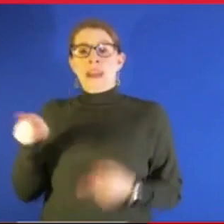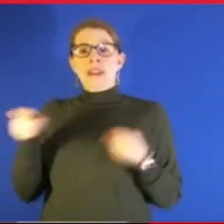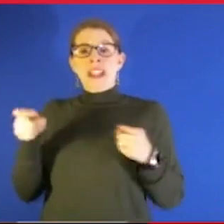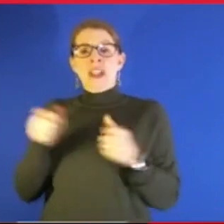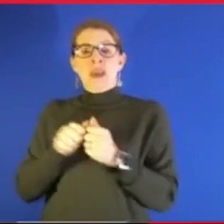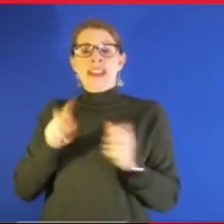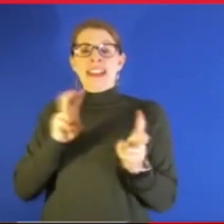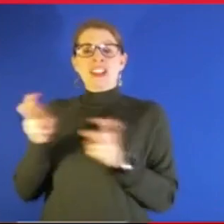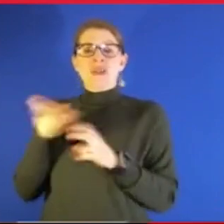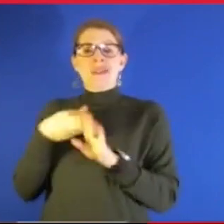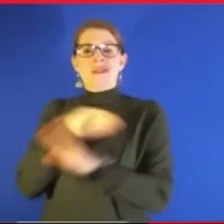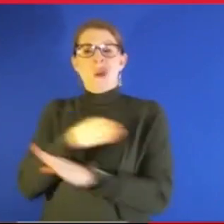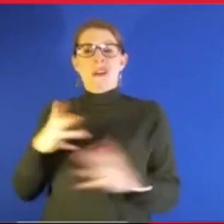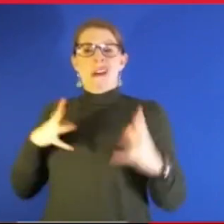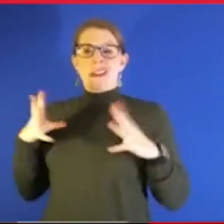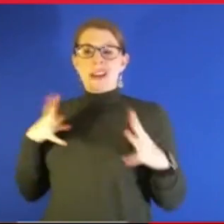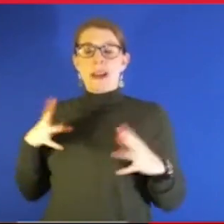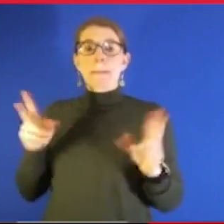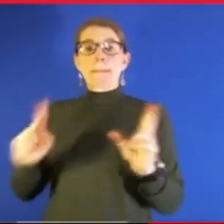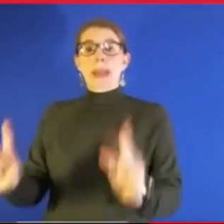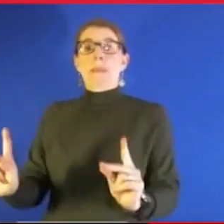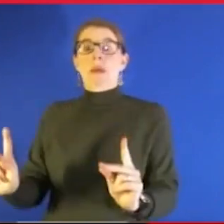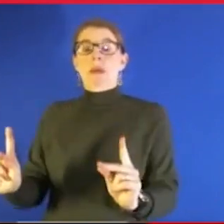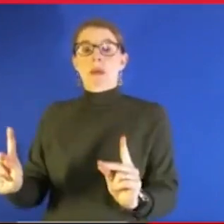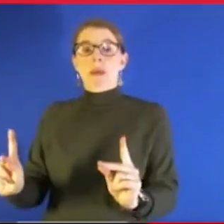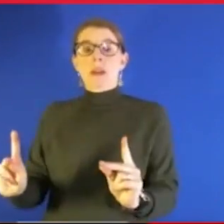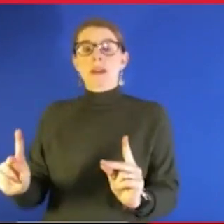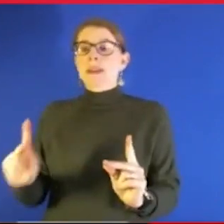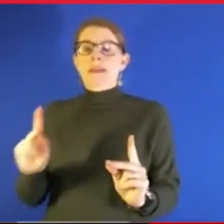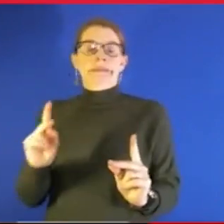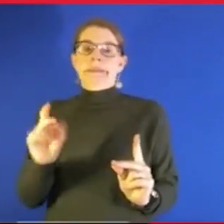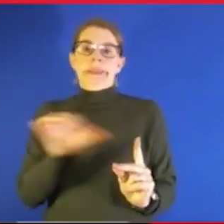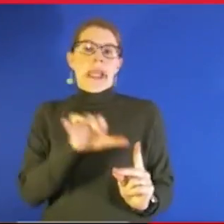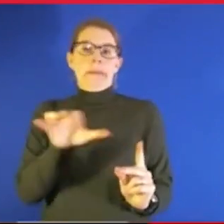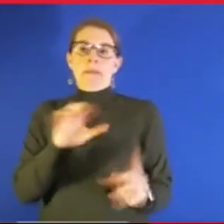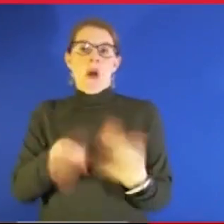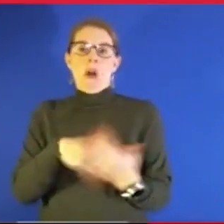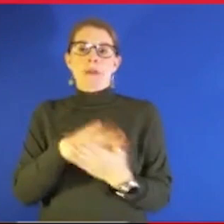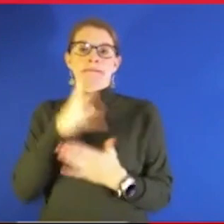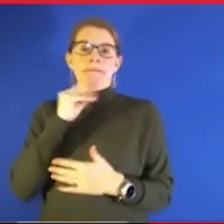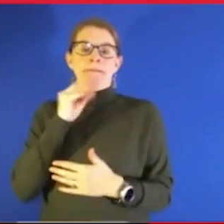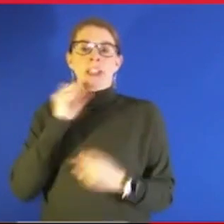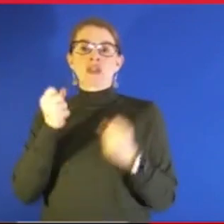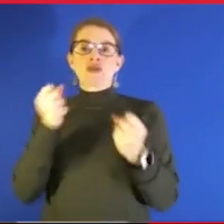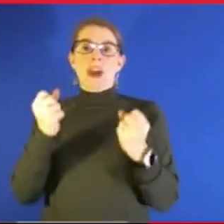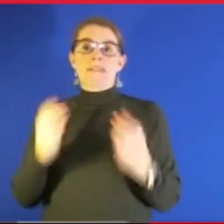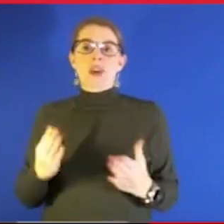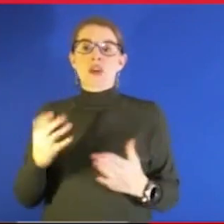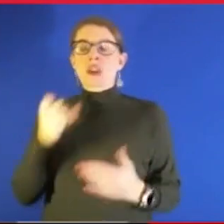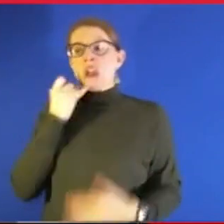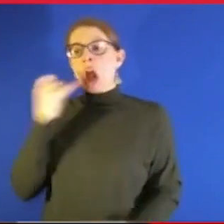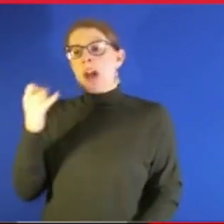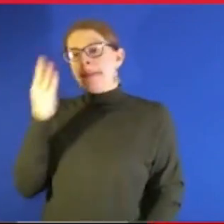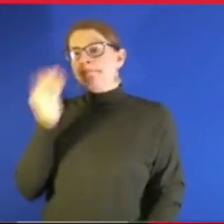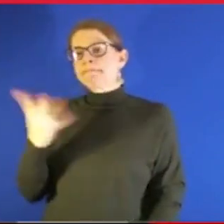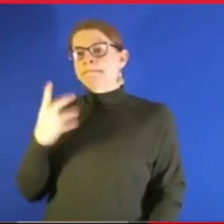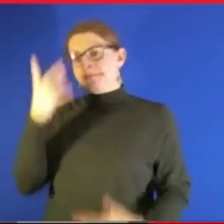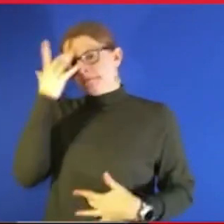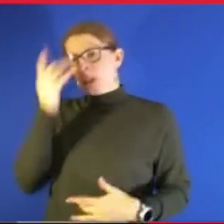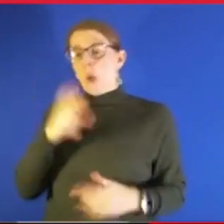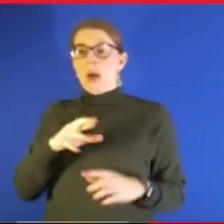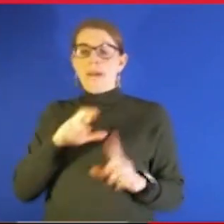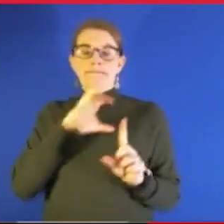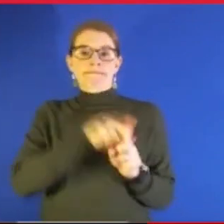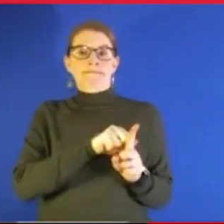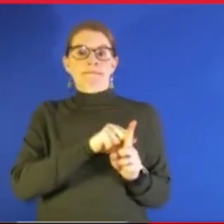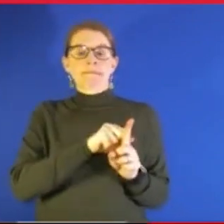the holidays, where they had folks that were like we all are experiencing. You've had drivers that are calling in and or testing positive,